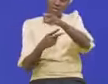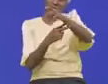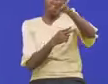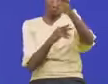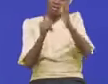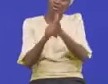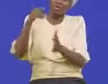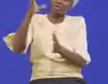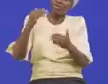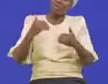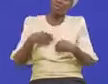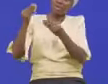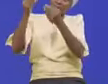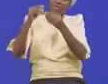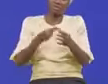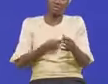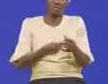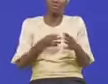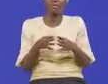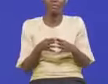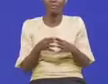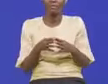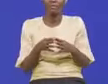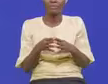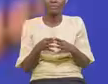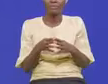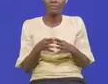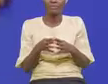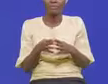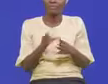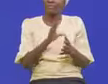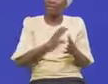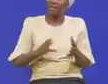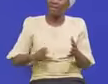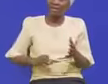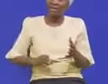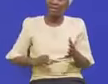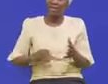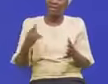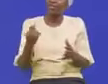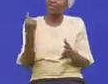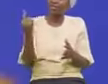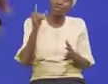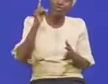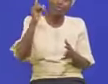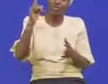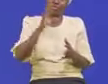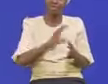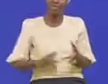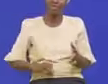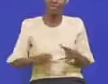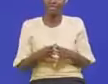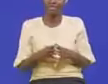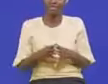Tra. Nena kpo ana alo pon ike mau donamia. Kristo, Kristo reka